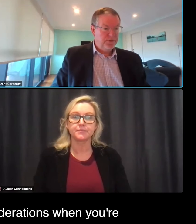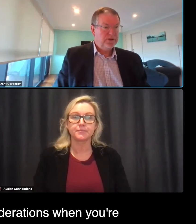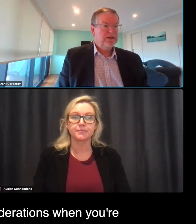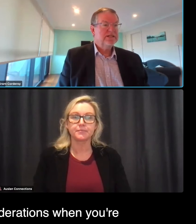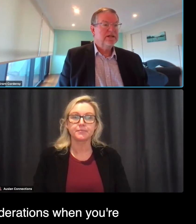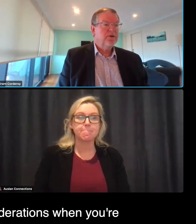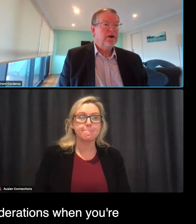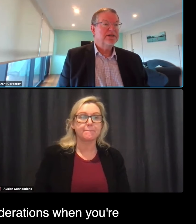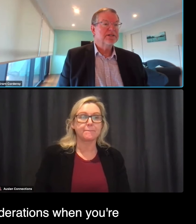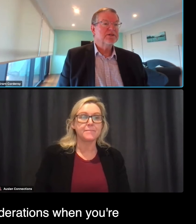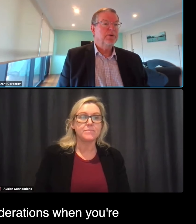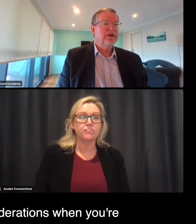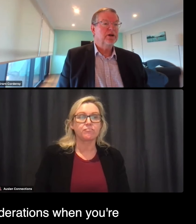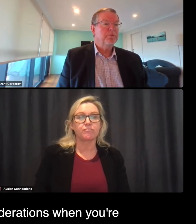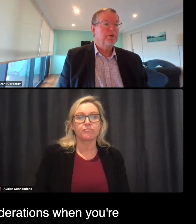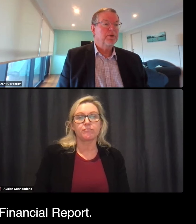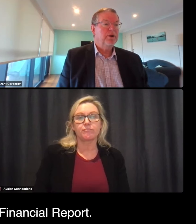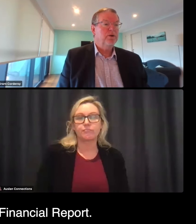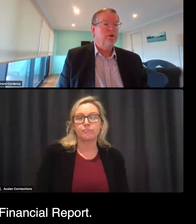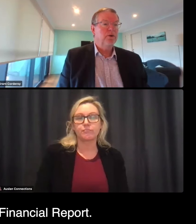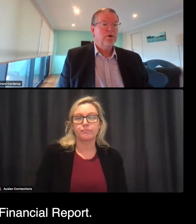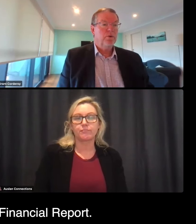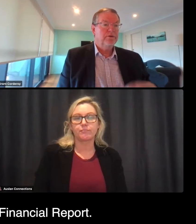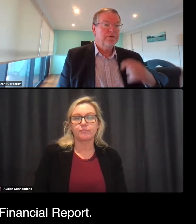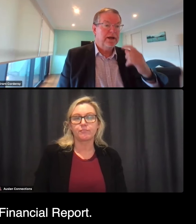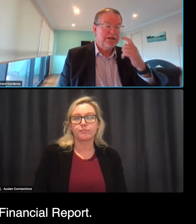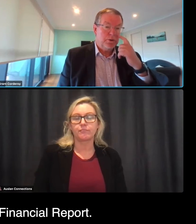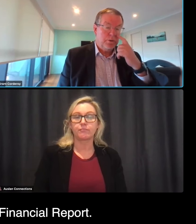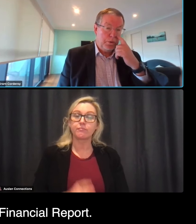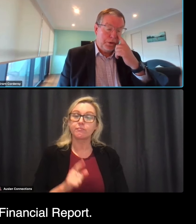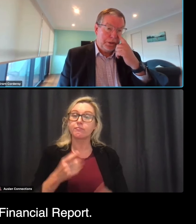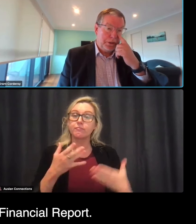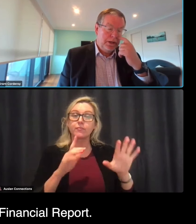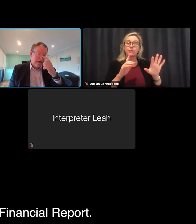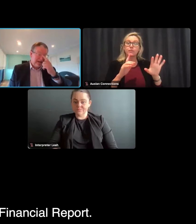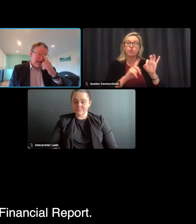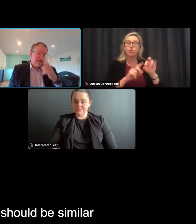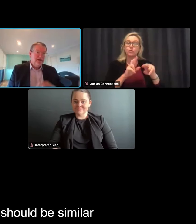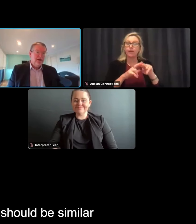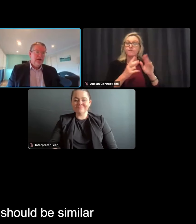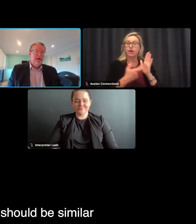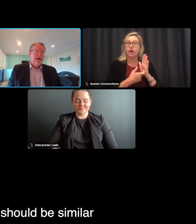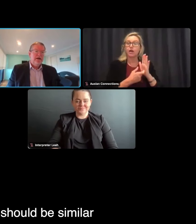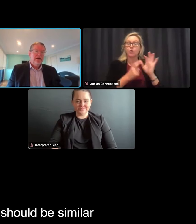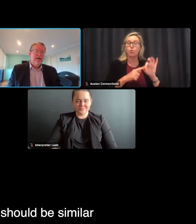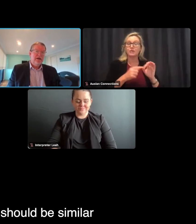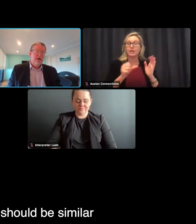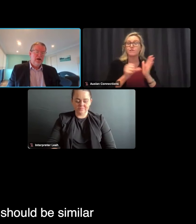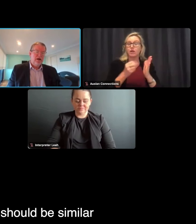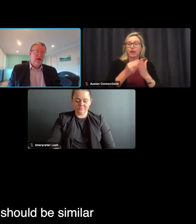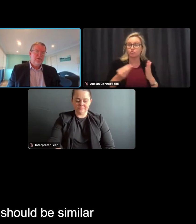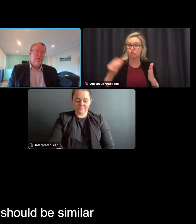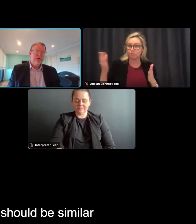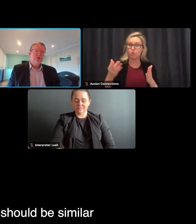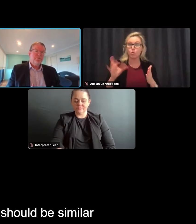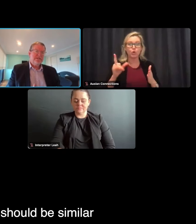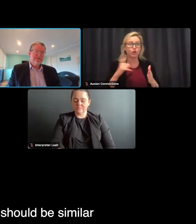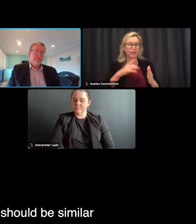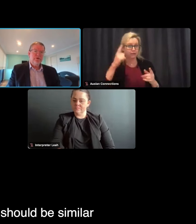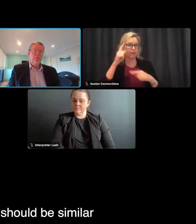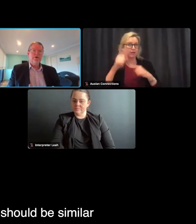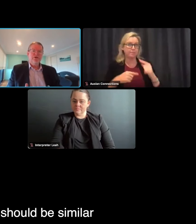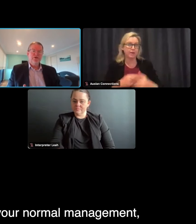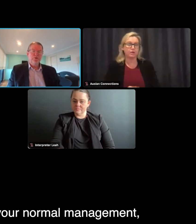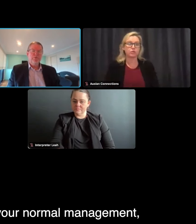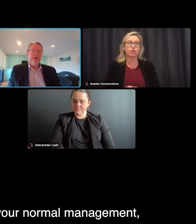And these are just further considerations when you're completing your quarterly financial report. Again, a lot of the reporting should